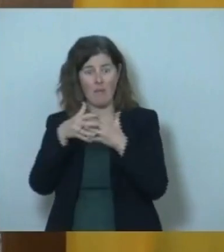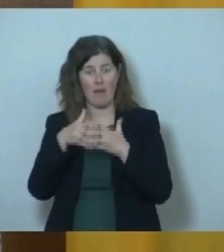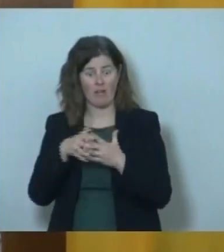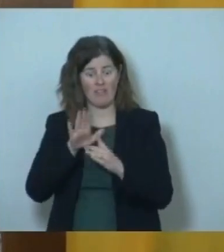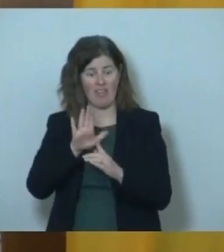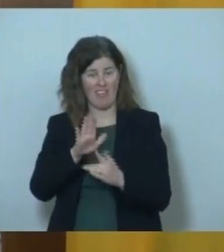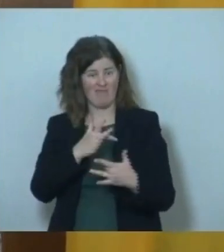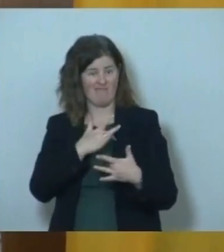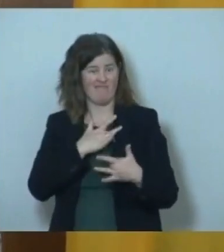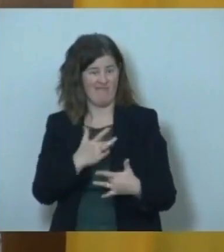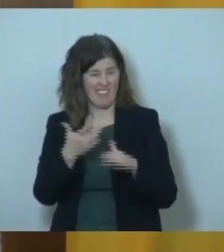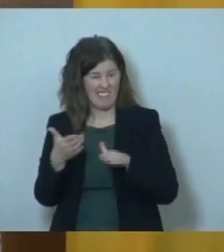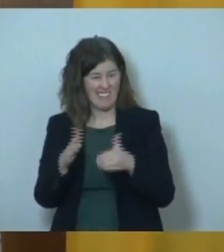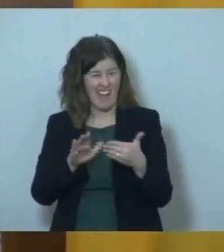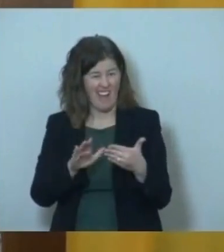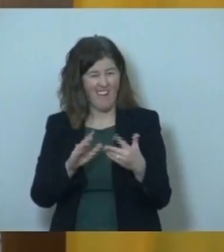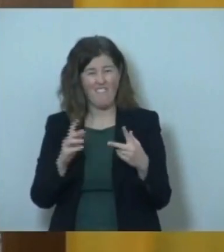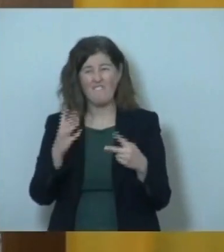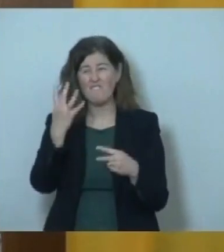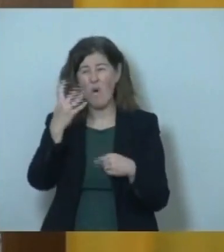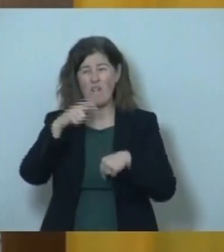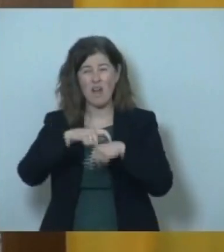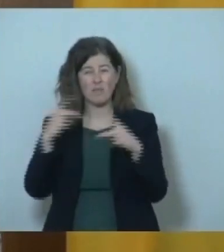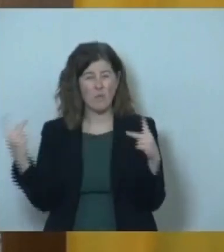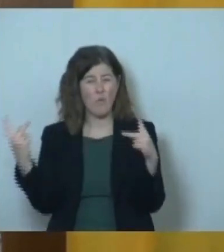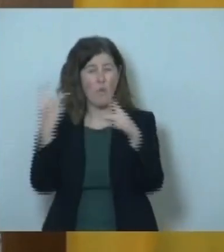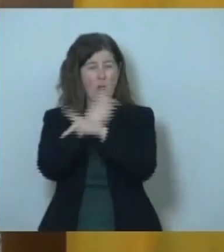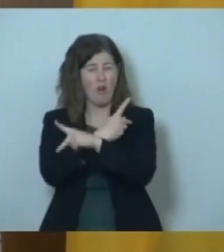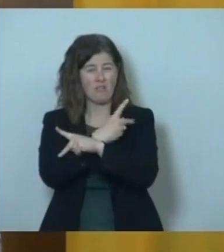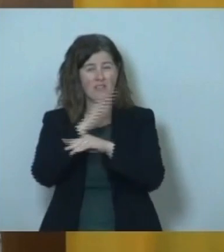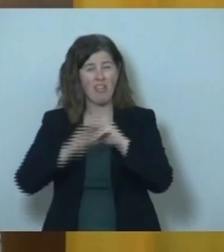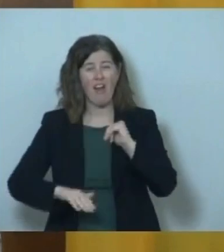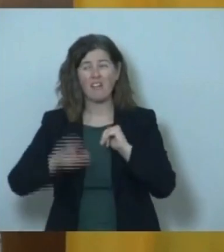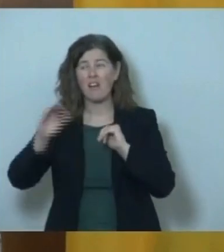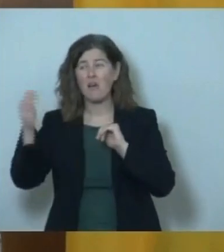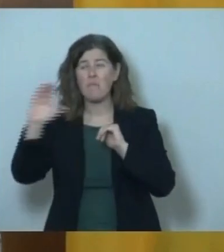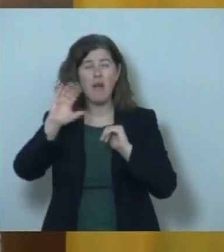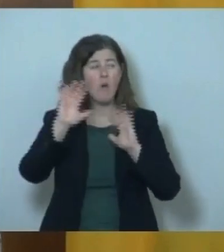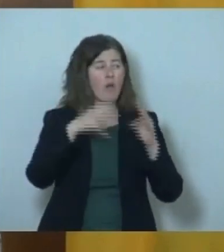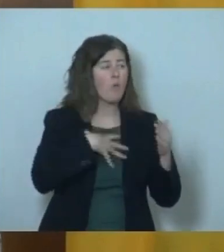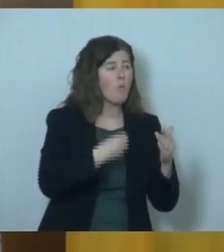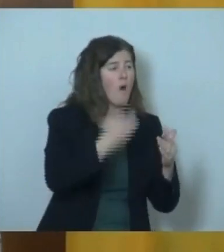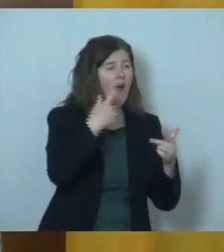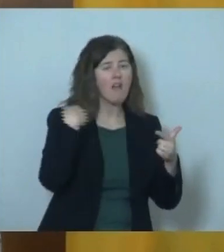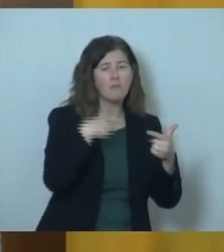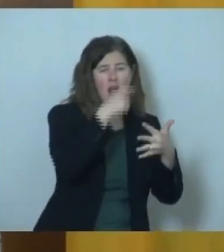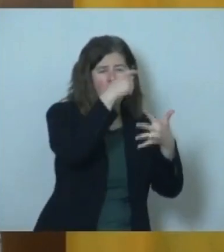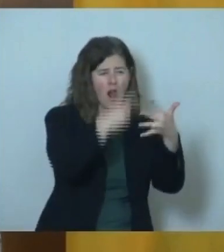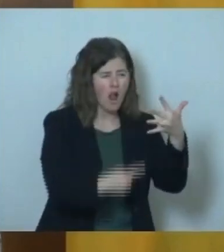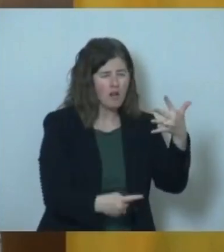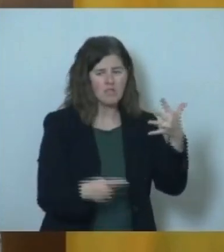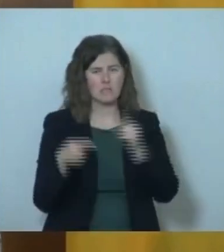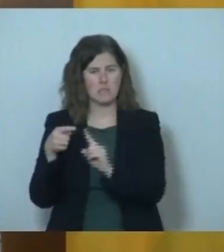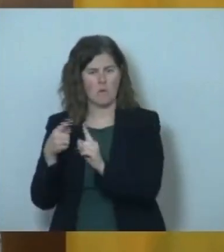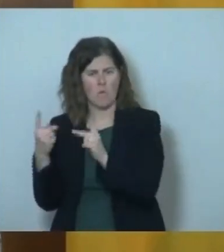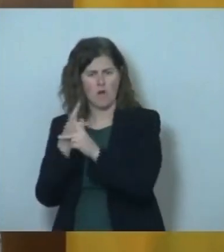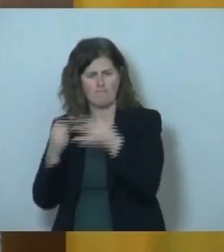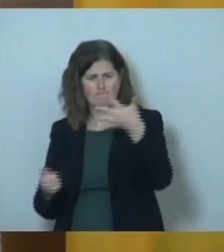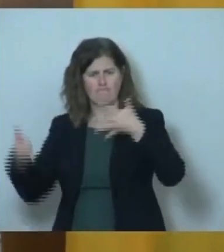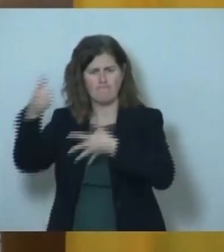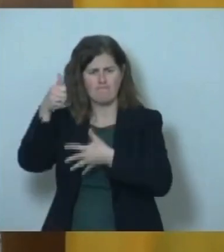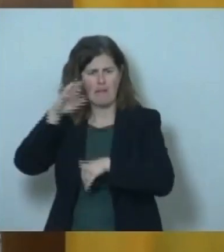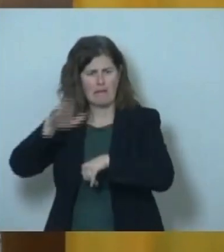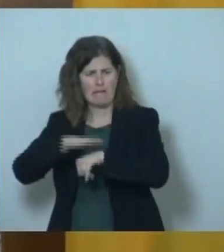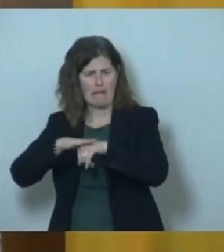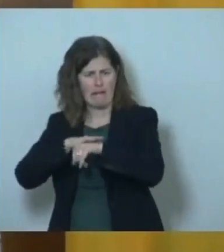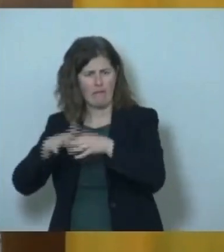higher, right, than any other groups. And as we look at this, it's going to be very important